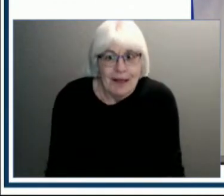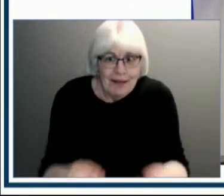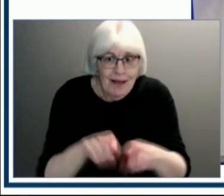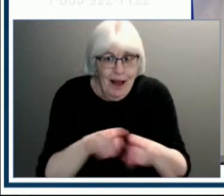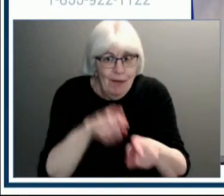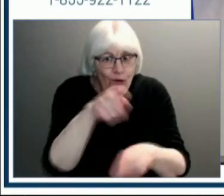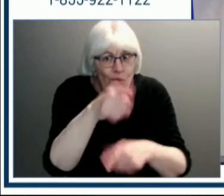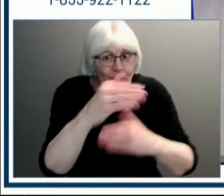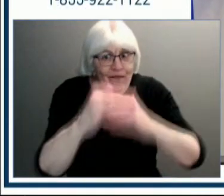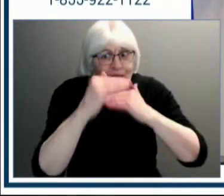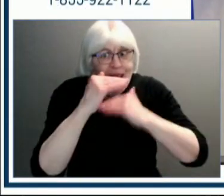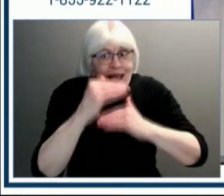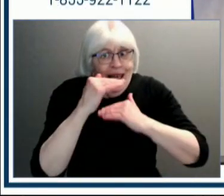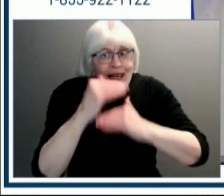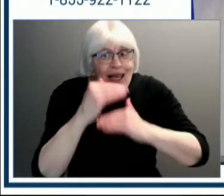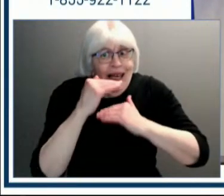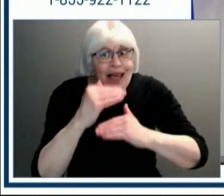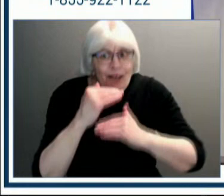hospital,